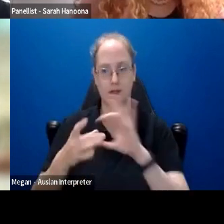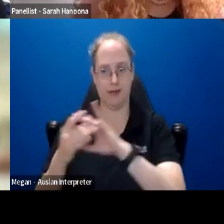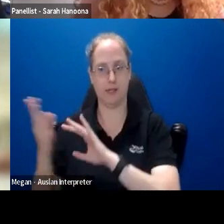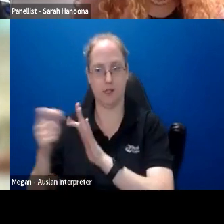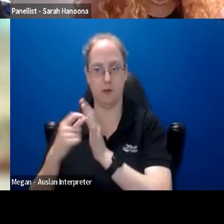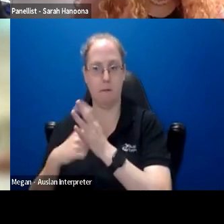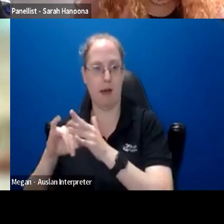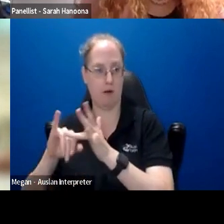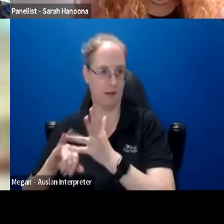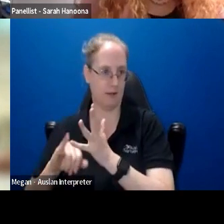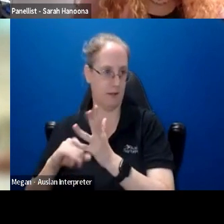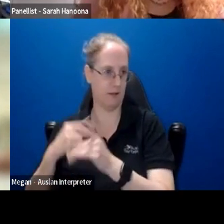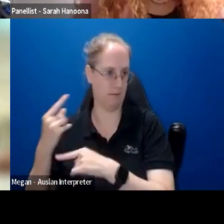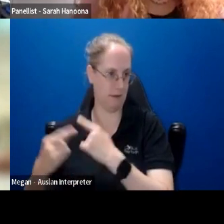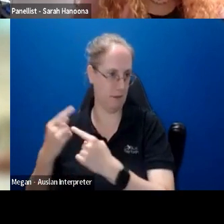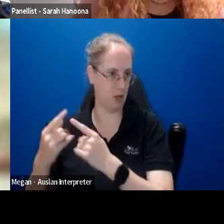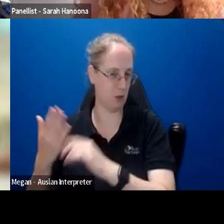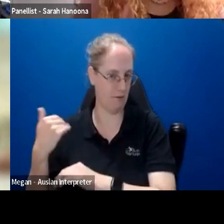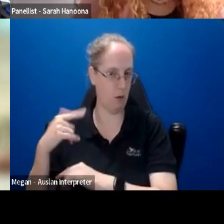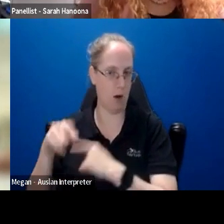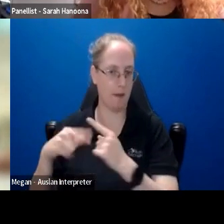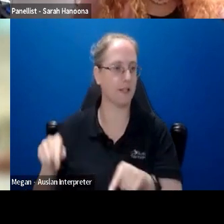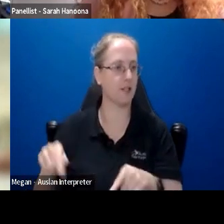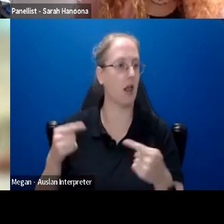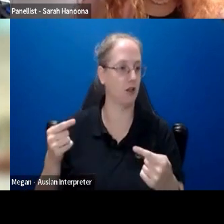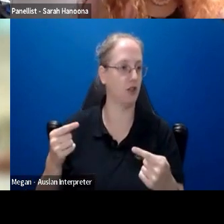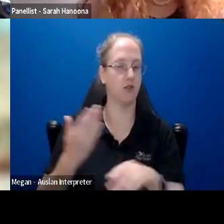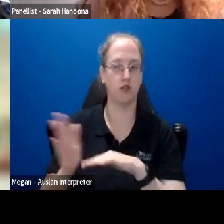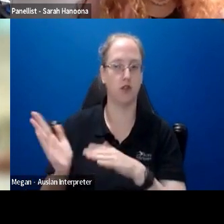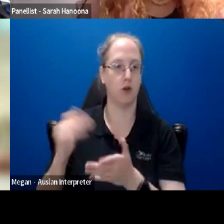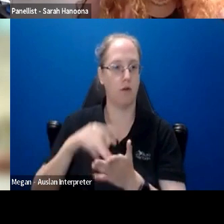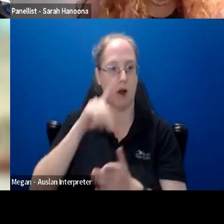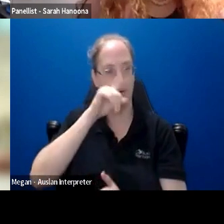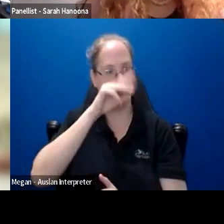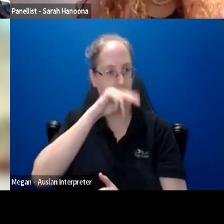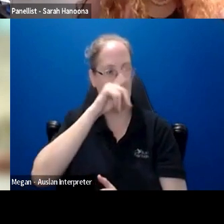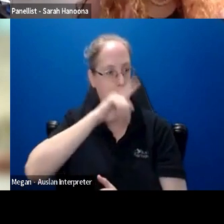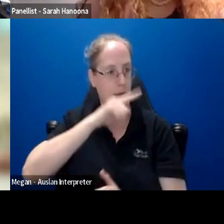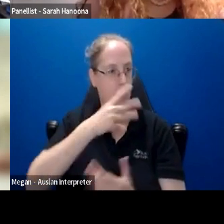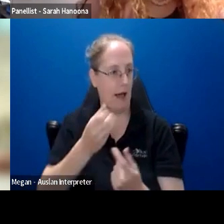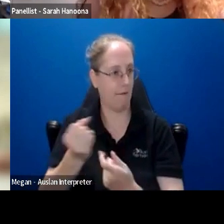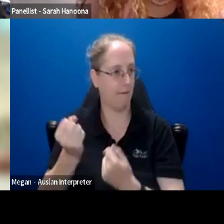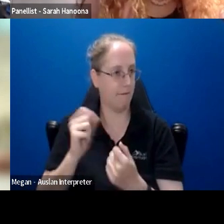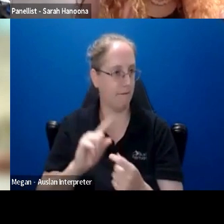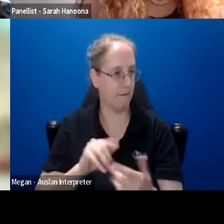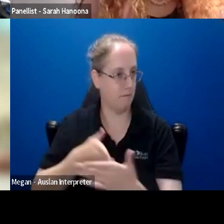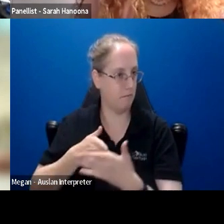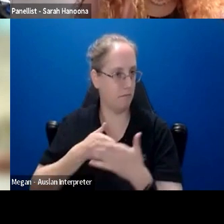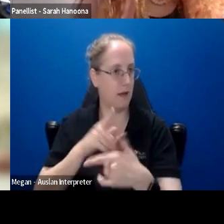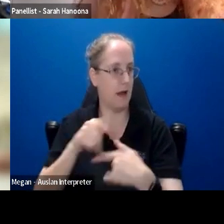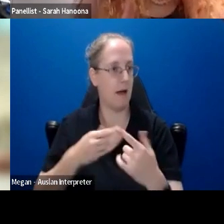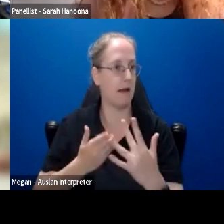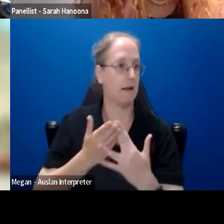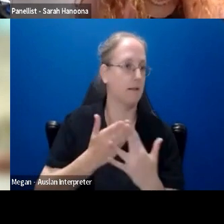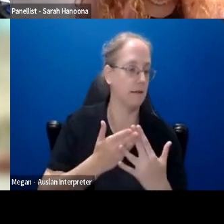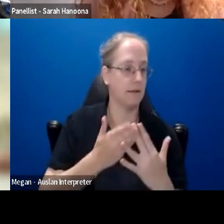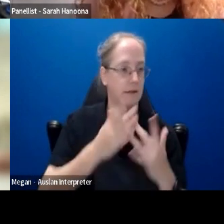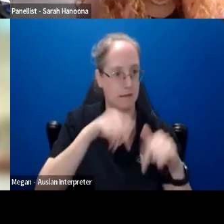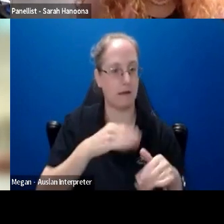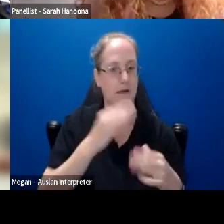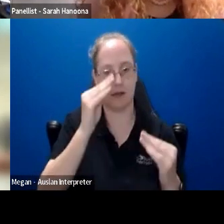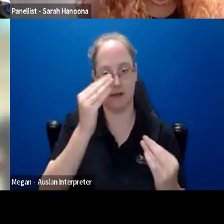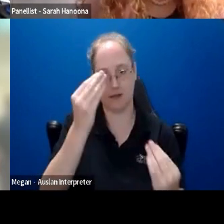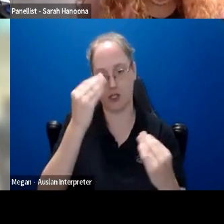talking about around, you know, the challenges that newly arrived young people have in commencing their education.